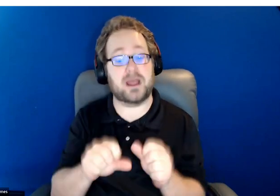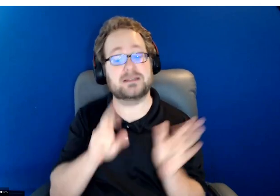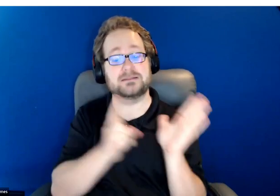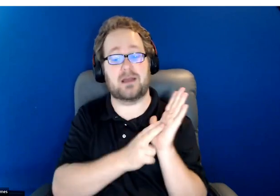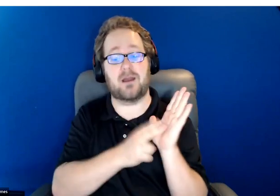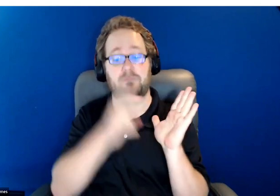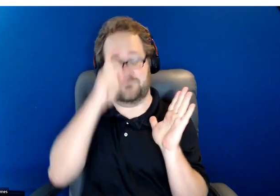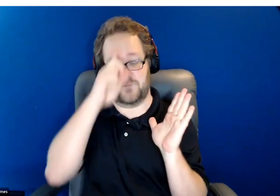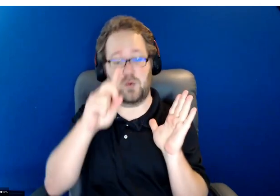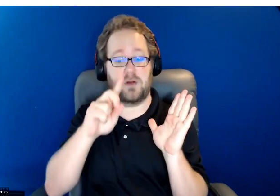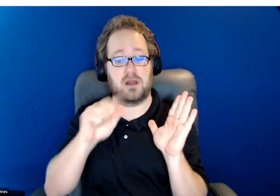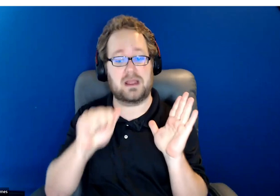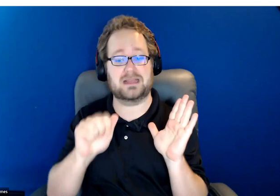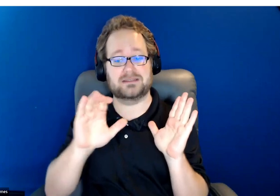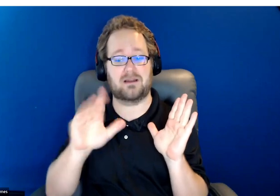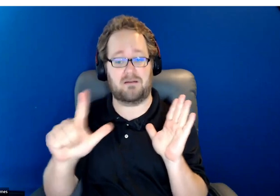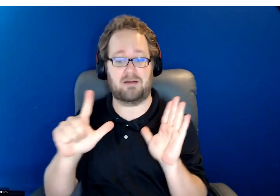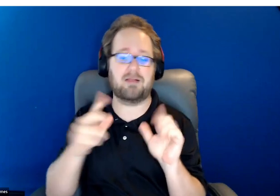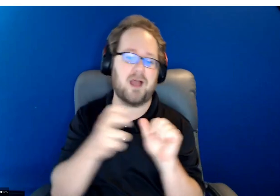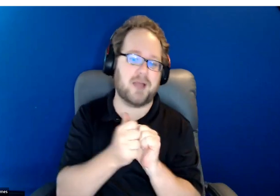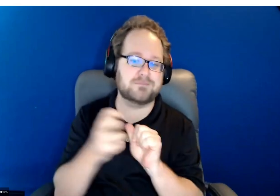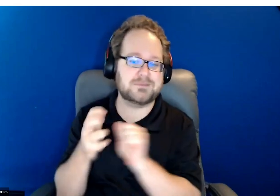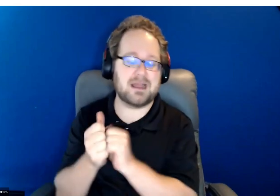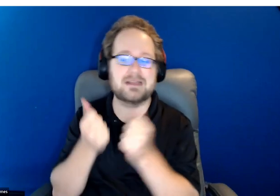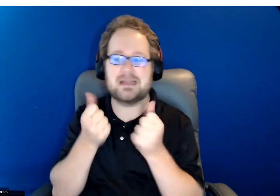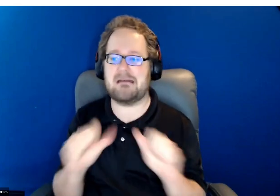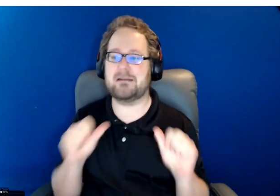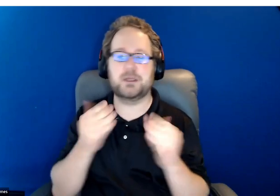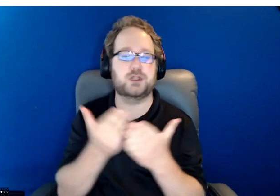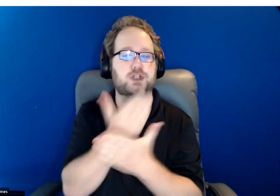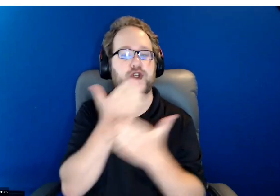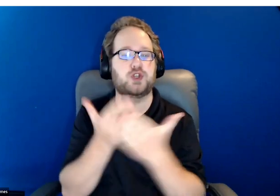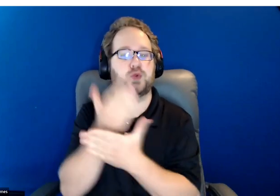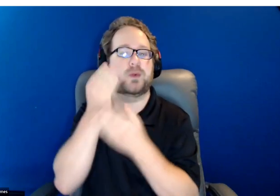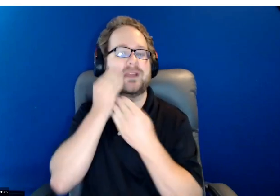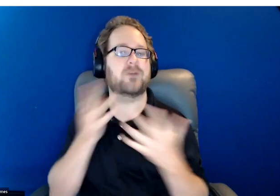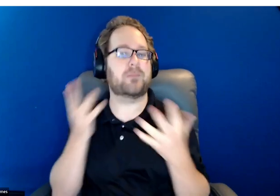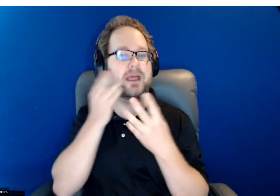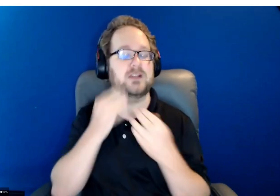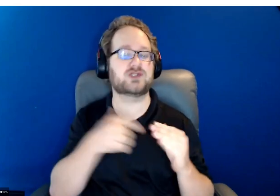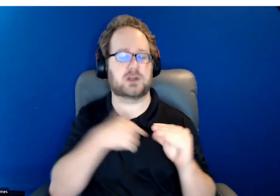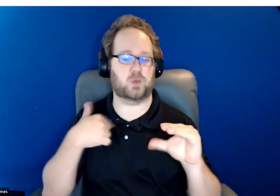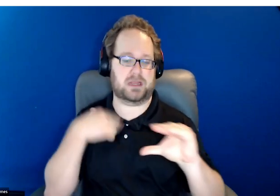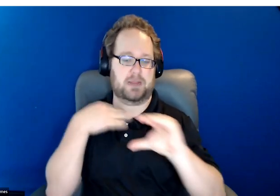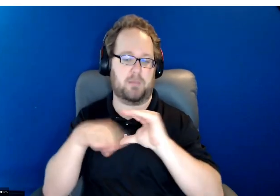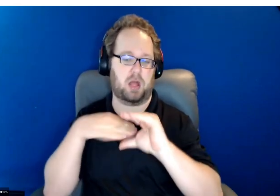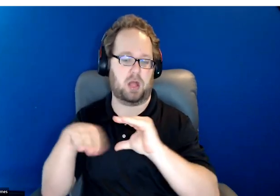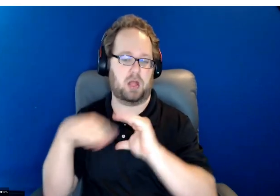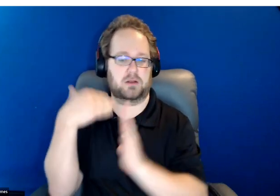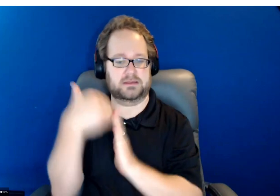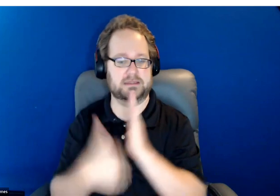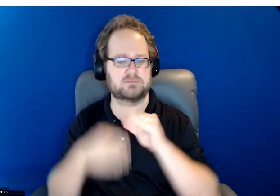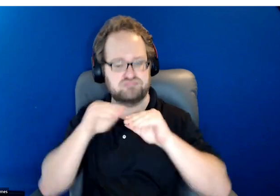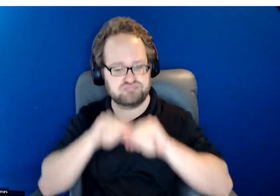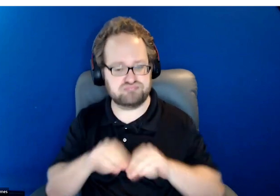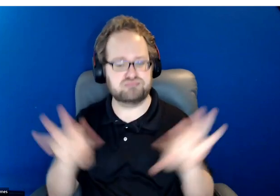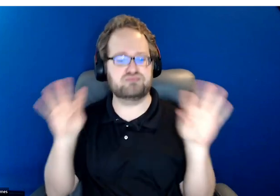our ACL updates that we send out. You can also sign up for updates,